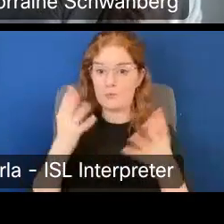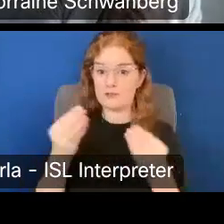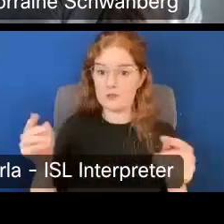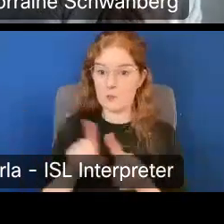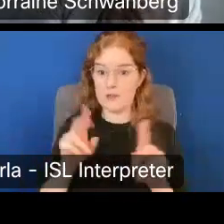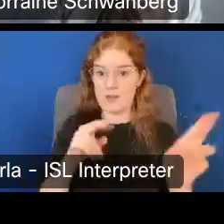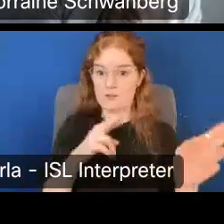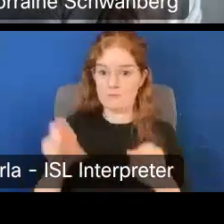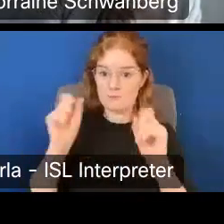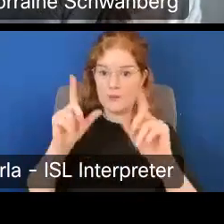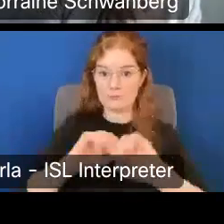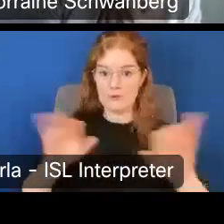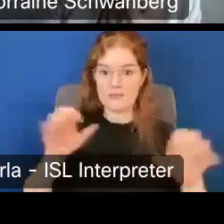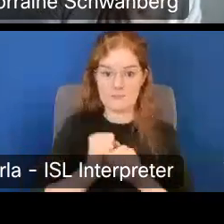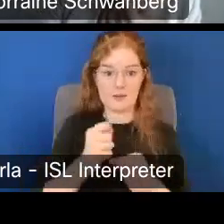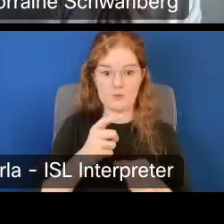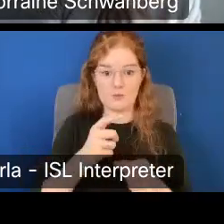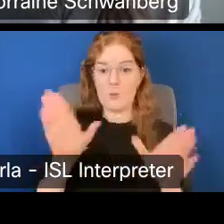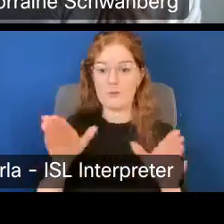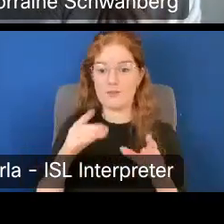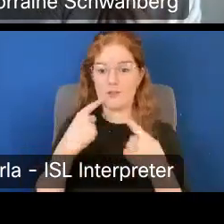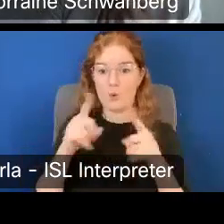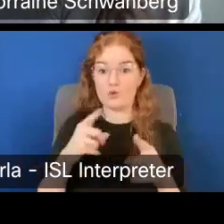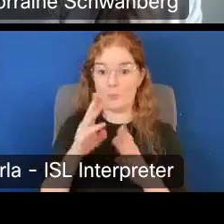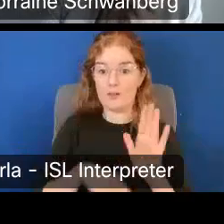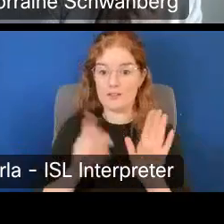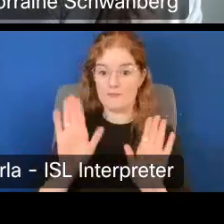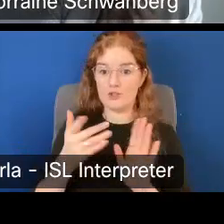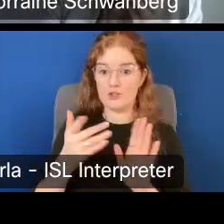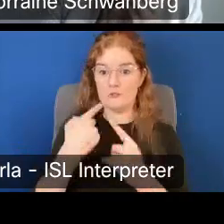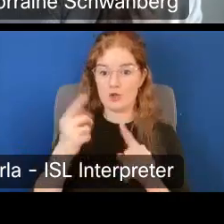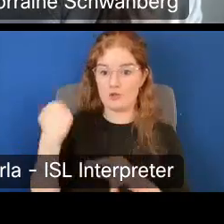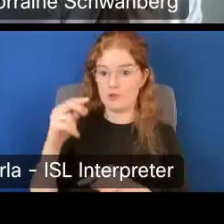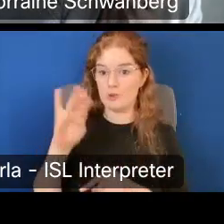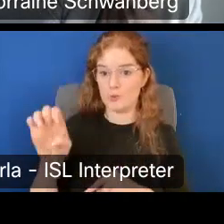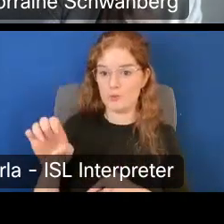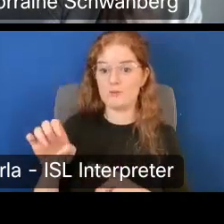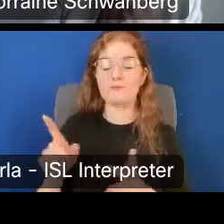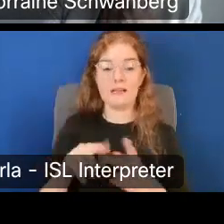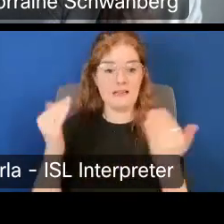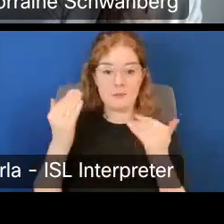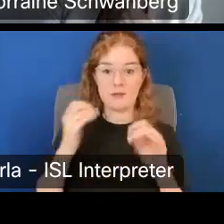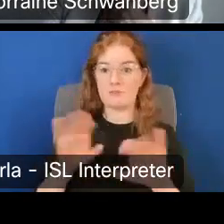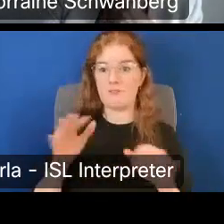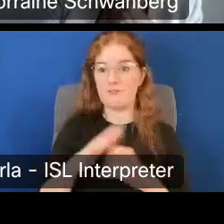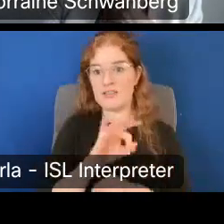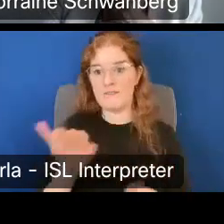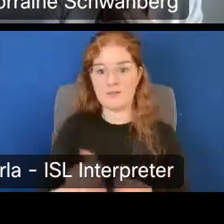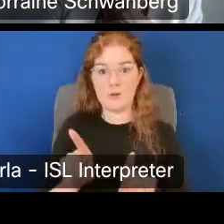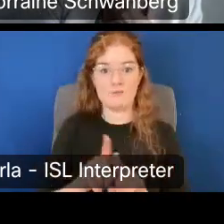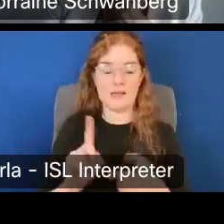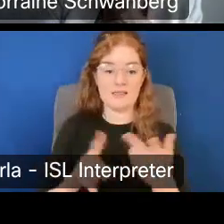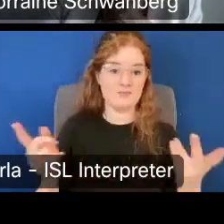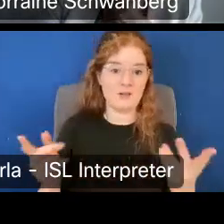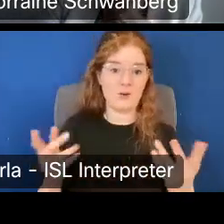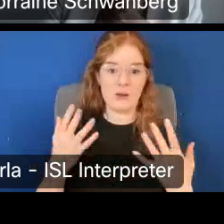raise awareness around the open disclosure policy, which was launched in June. Information leaflet for staff as well. And we